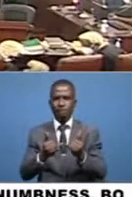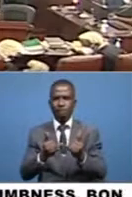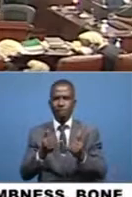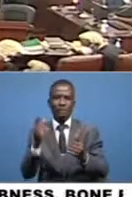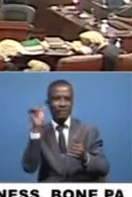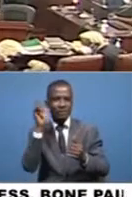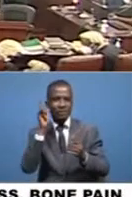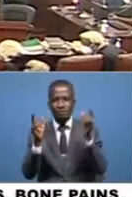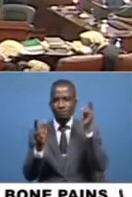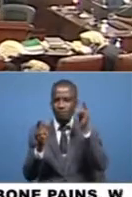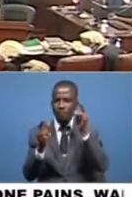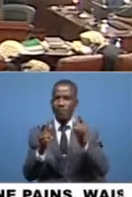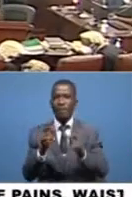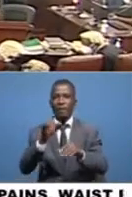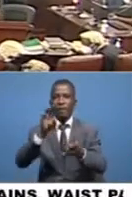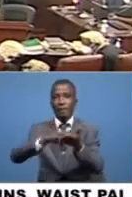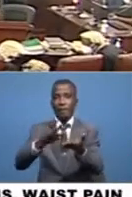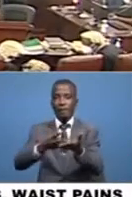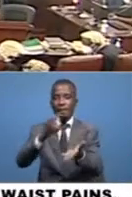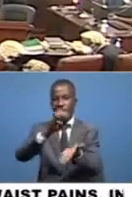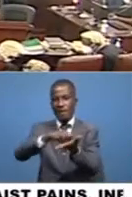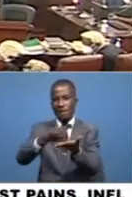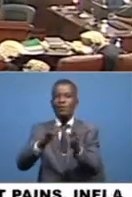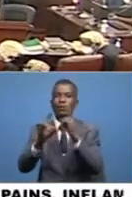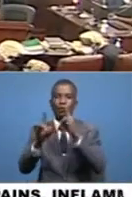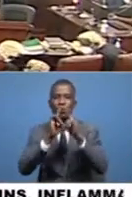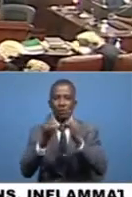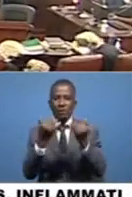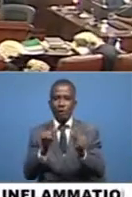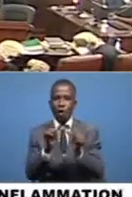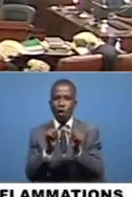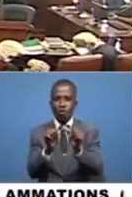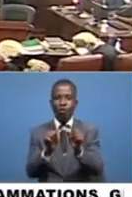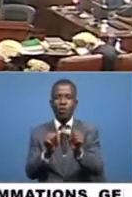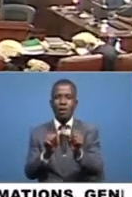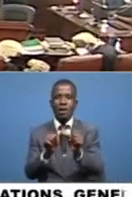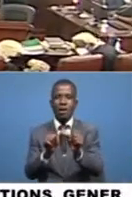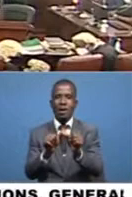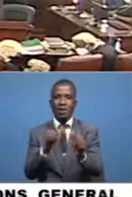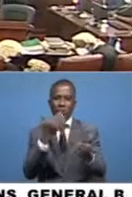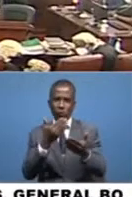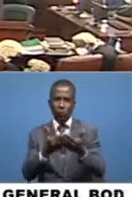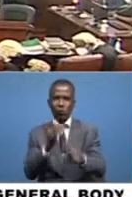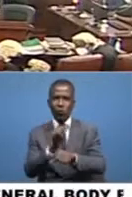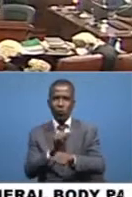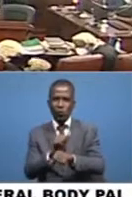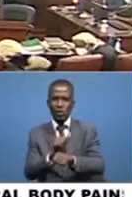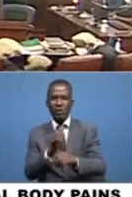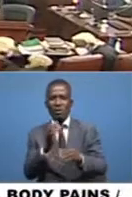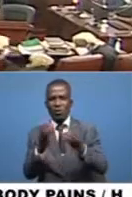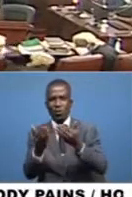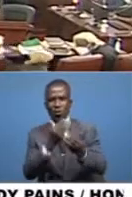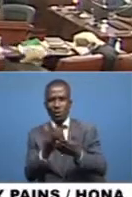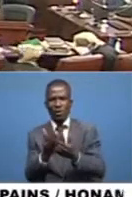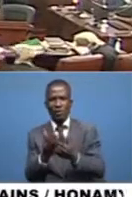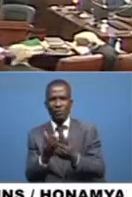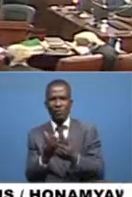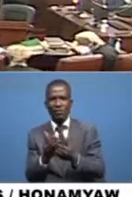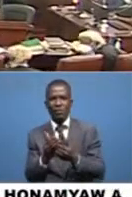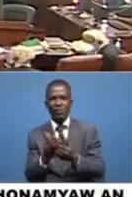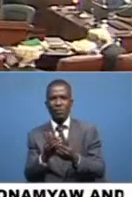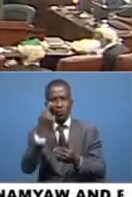already adduced by the affidavit of the first defendant and proceed to an assessment of a no-case submission made on his